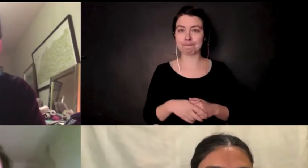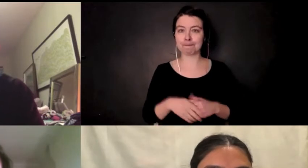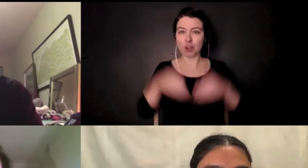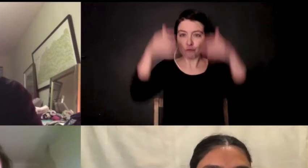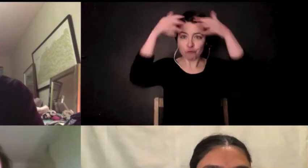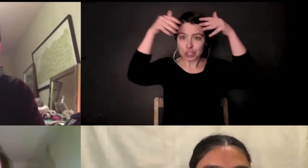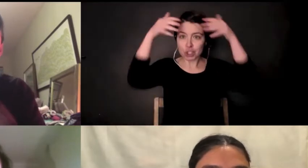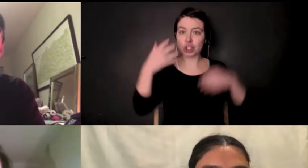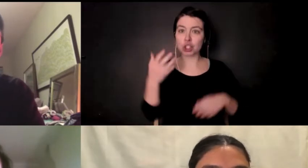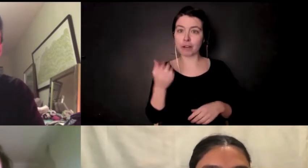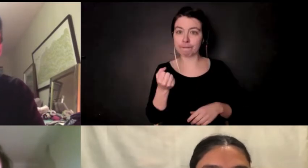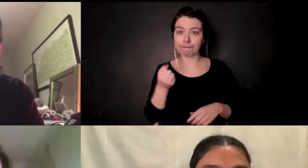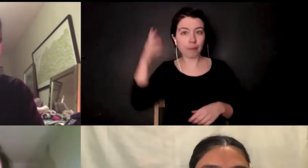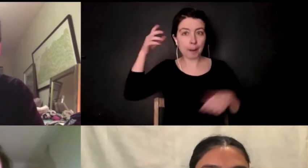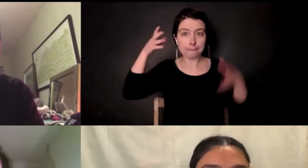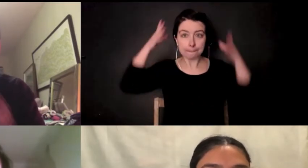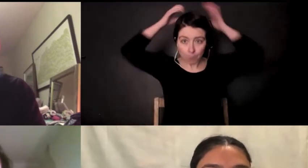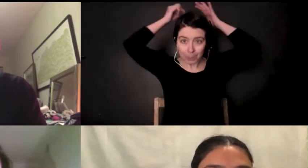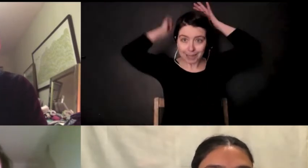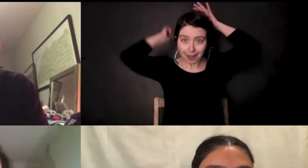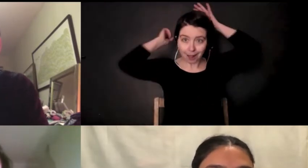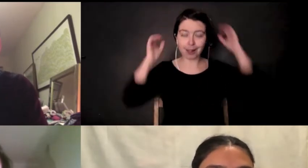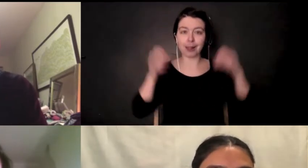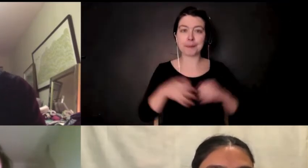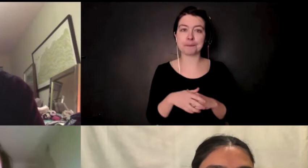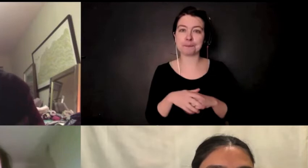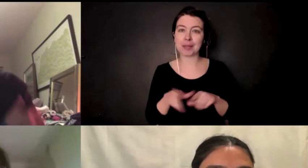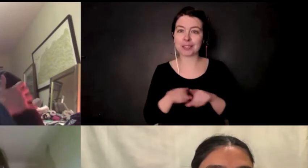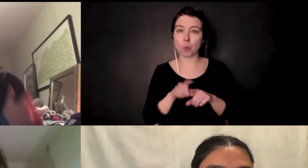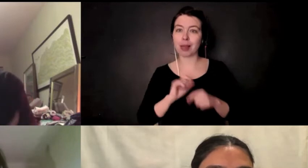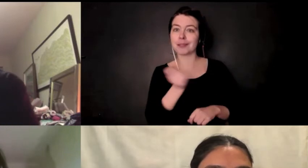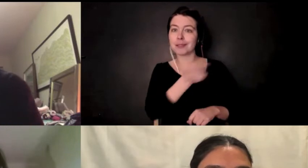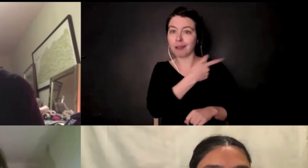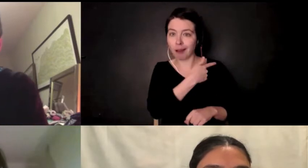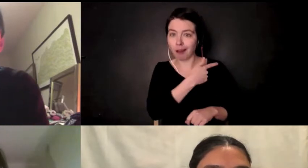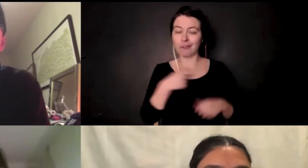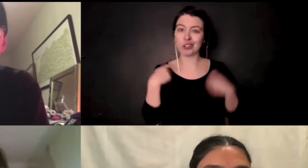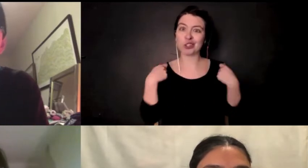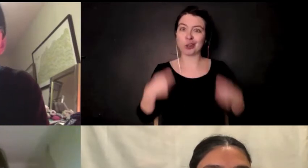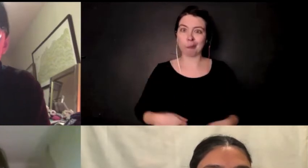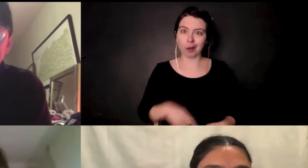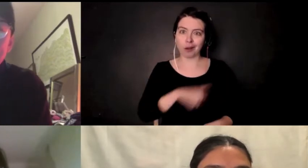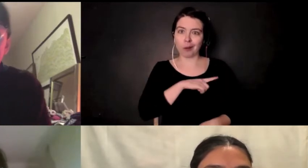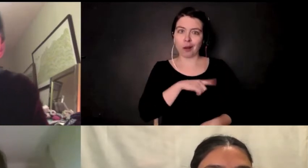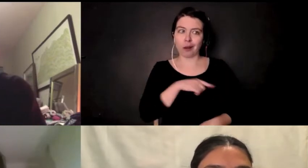ponytail and I'm wearing a scarf and a jumper because it's pretty cold in this room.